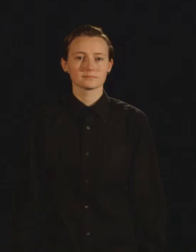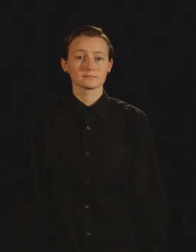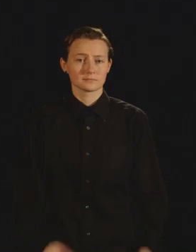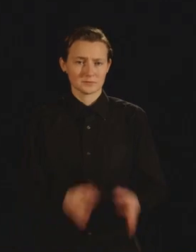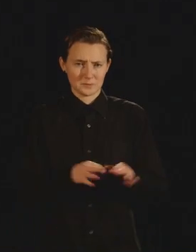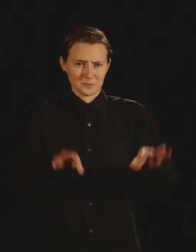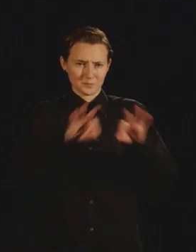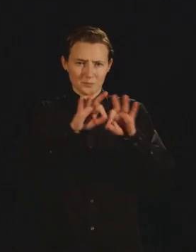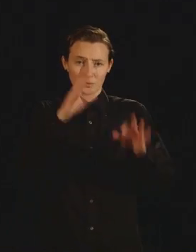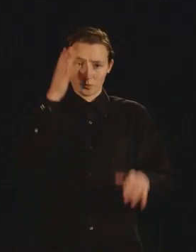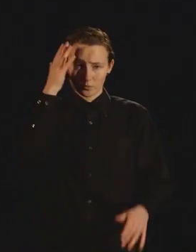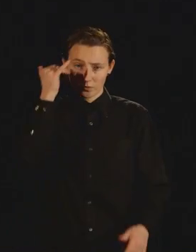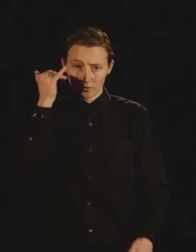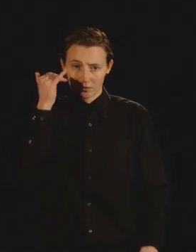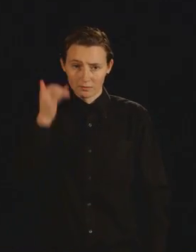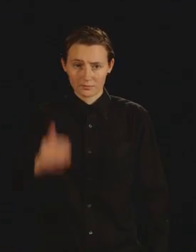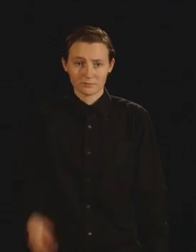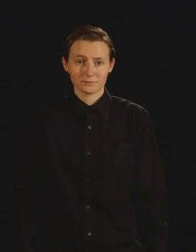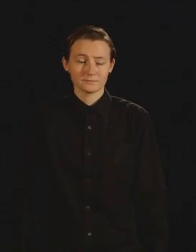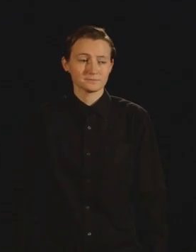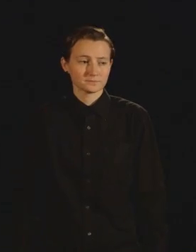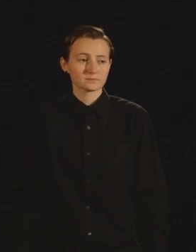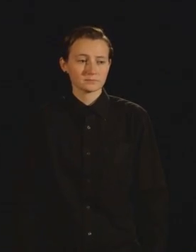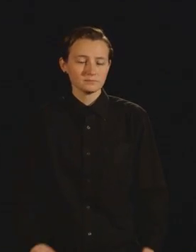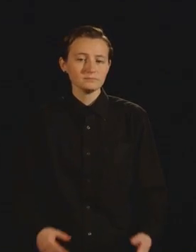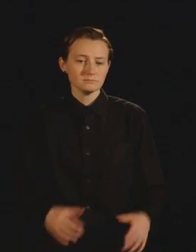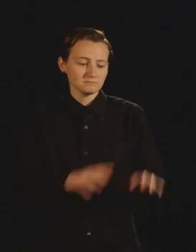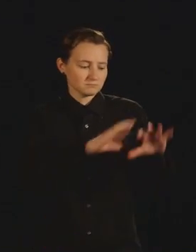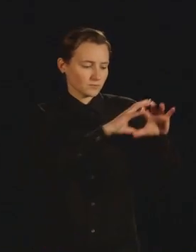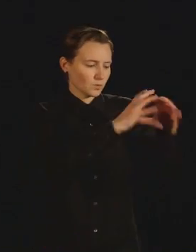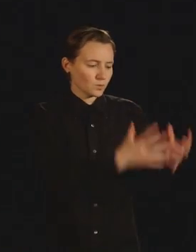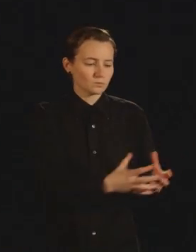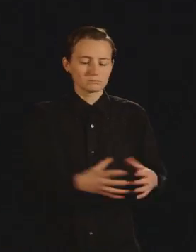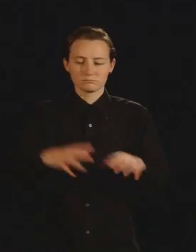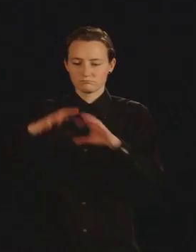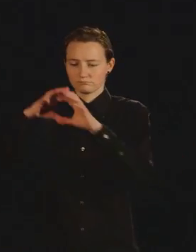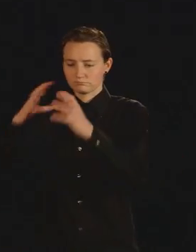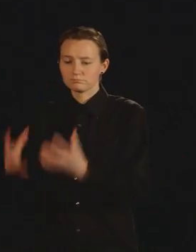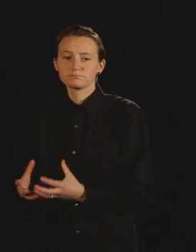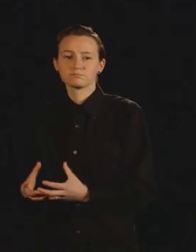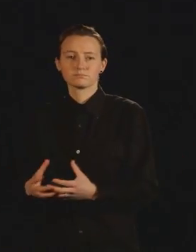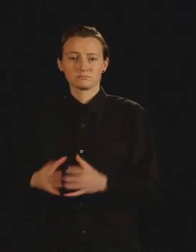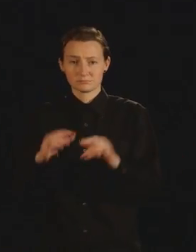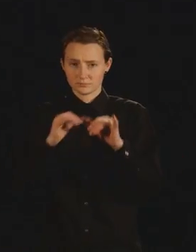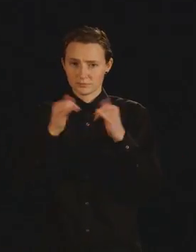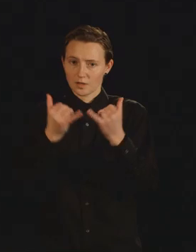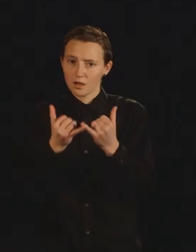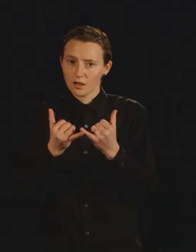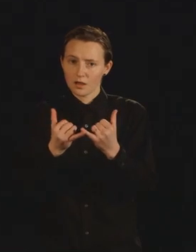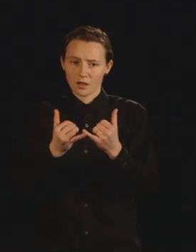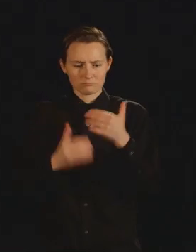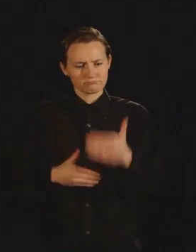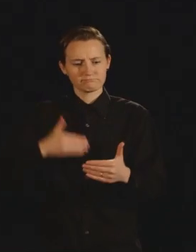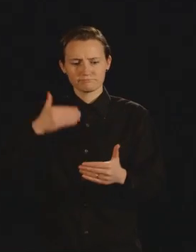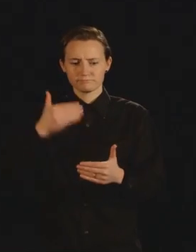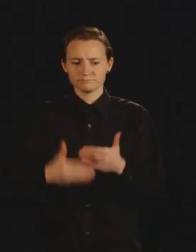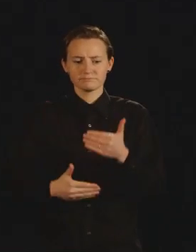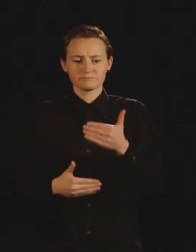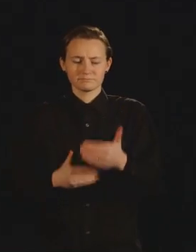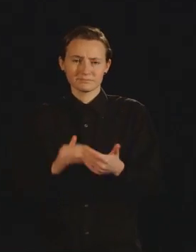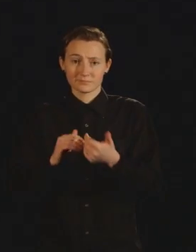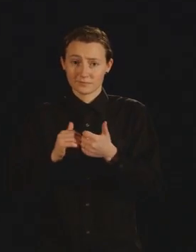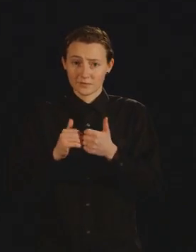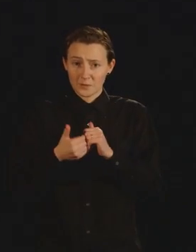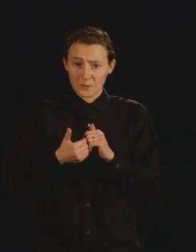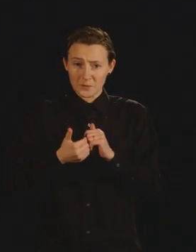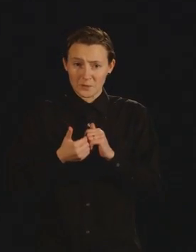today. And this matters because, as all of us know, any group or society can only move